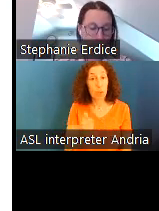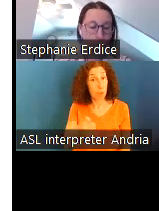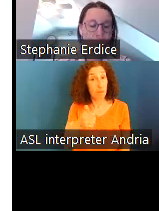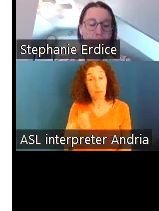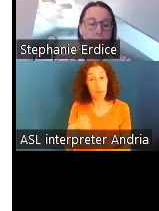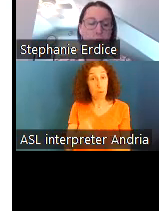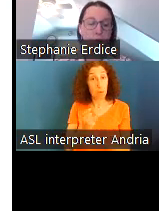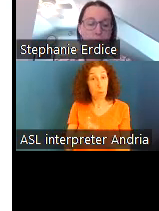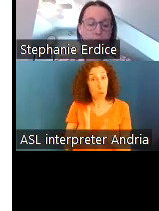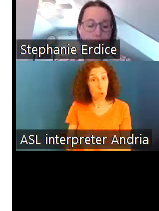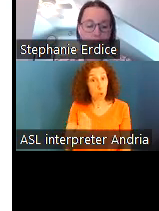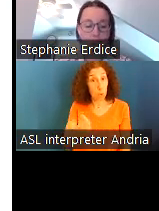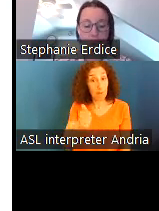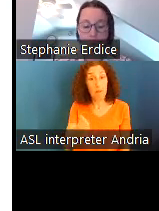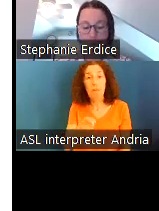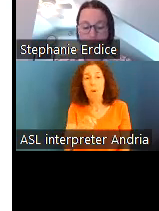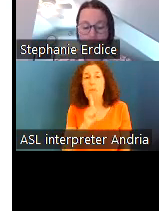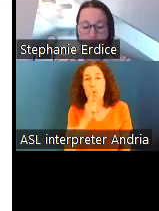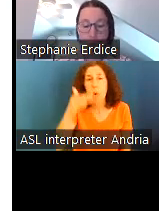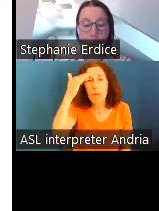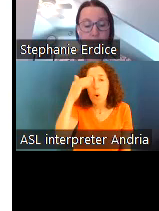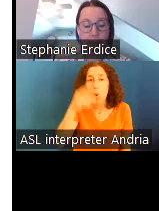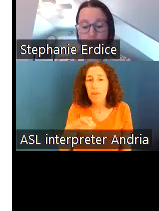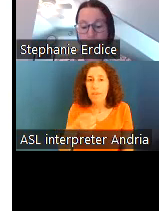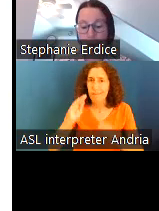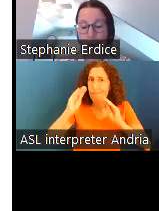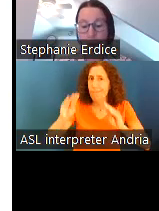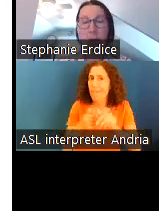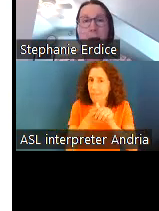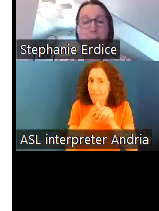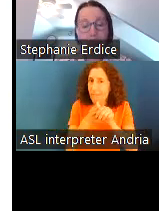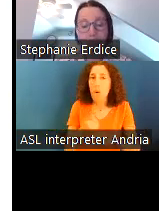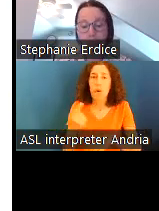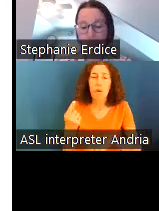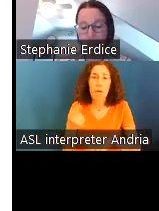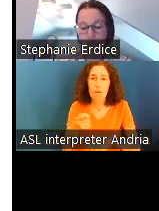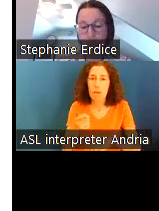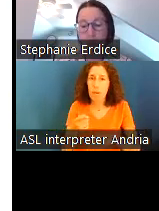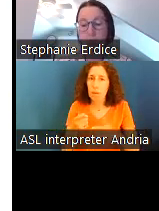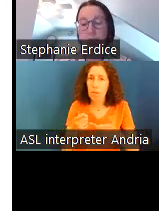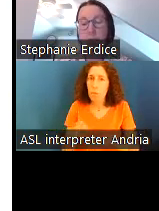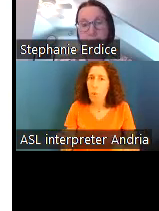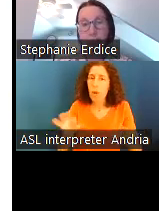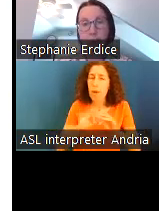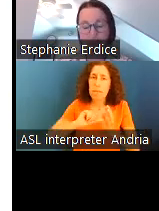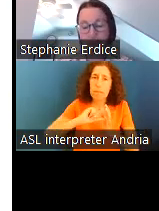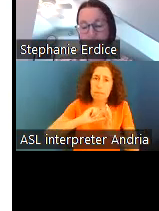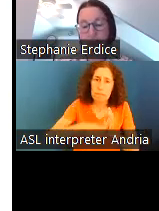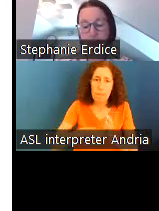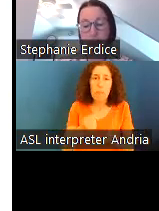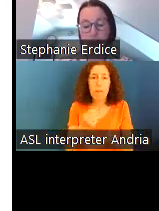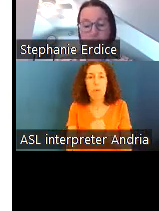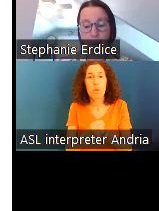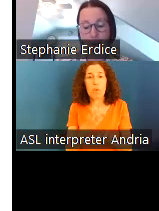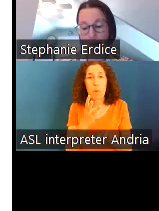familiar. This is often taught to social workers from day one, and many social workers can recite parts of